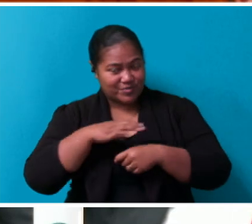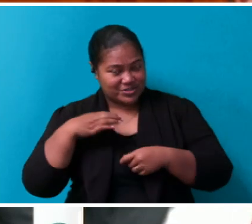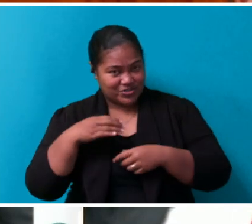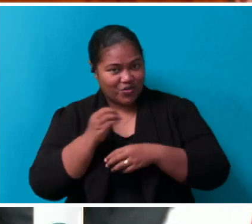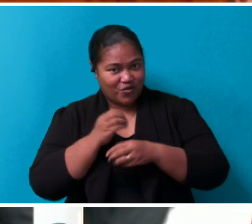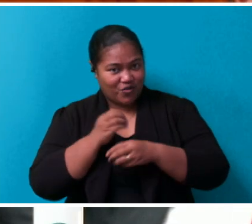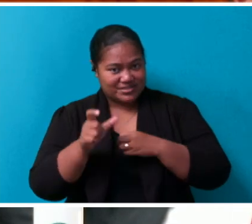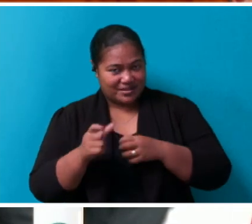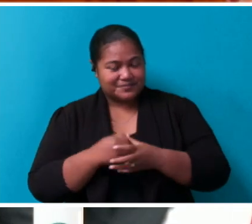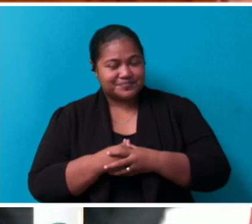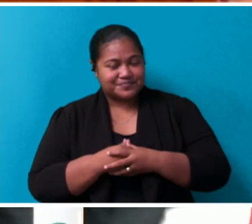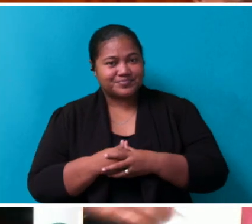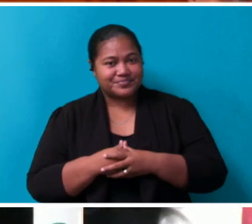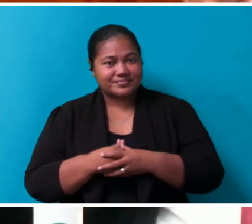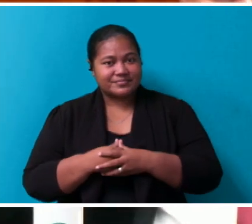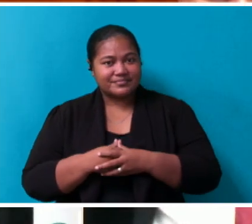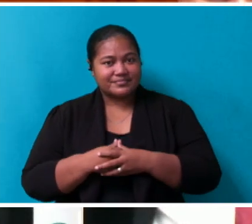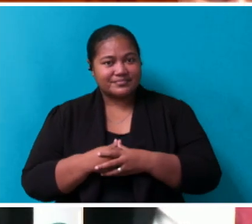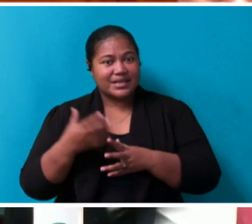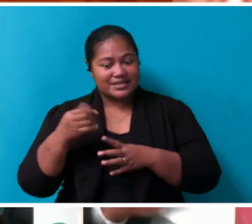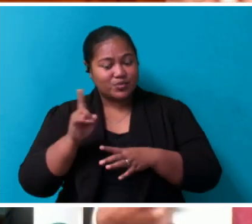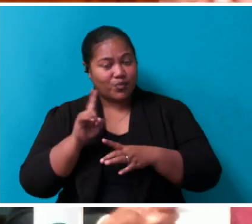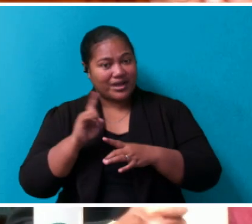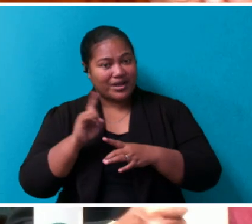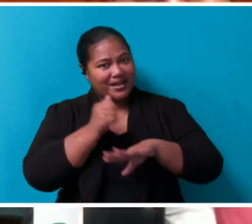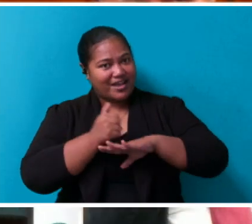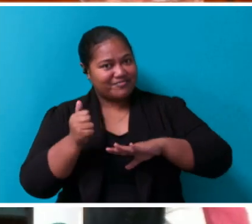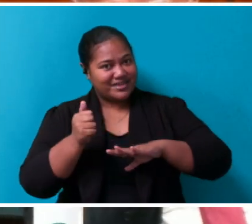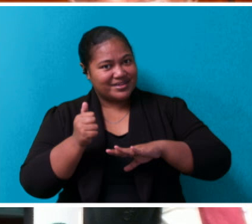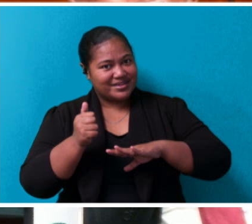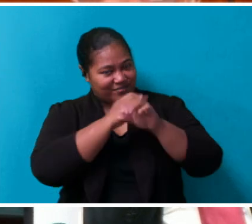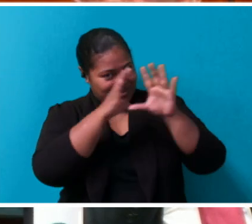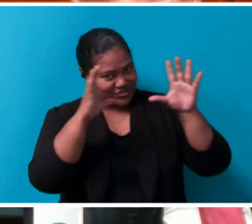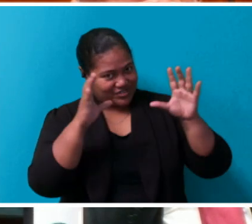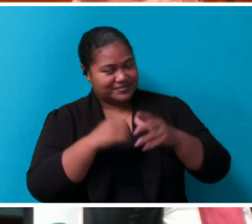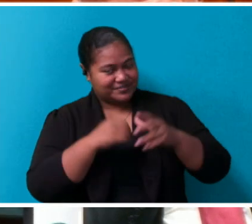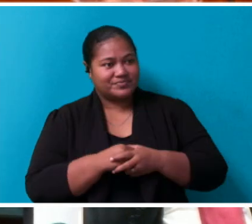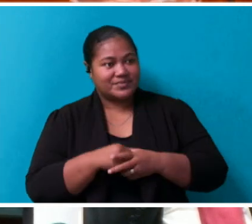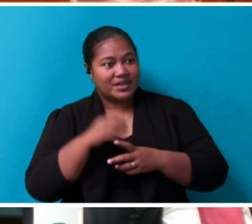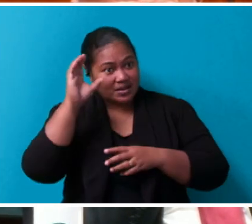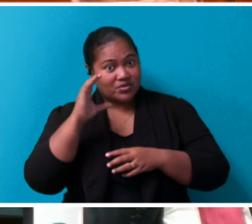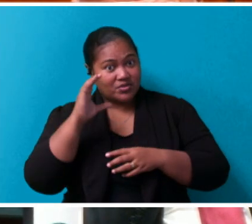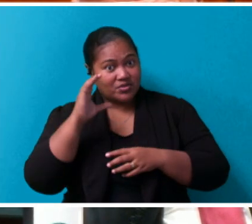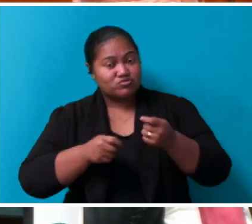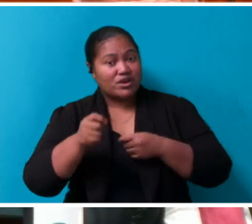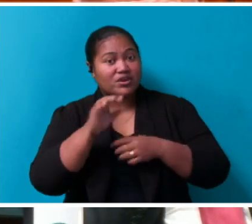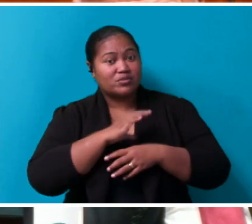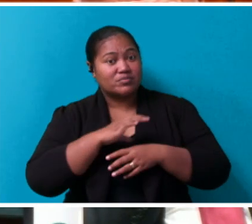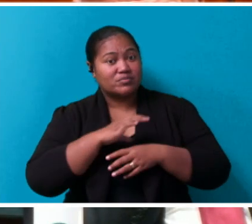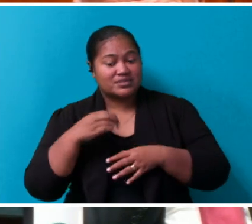are an extension of government's vision in this regard. We currently operate trade commissions in Australia, New